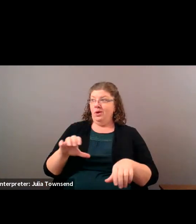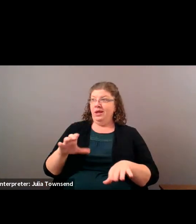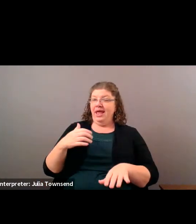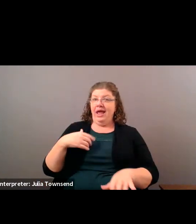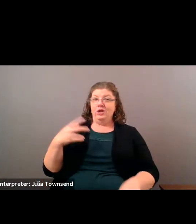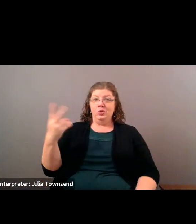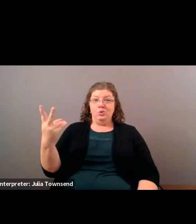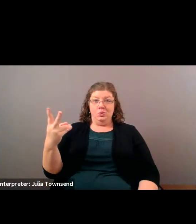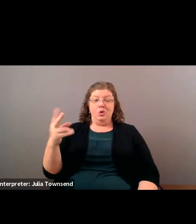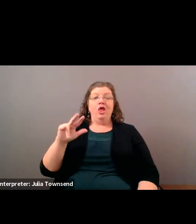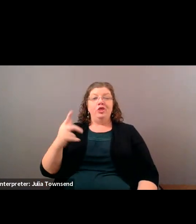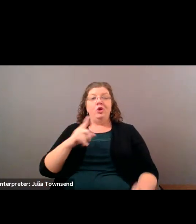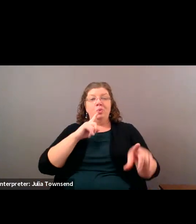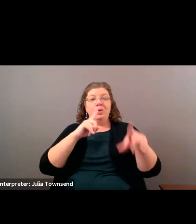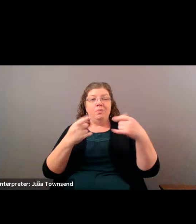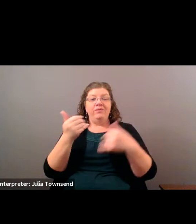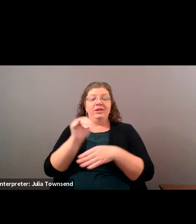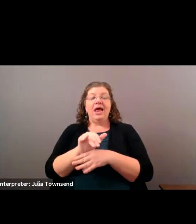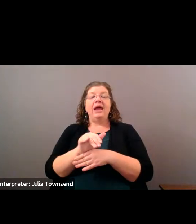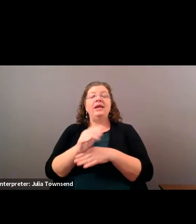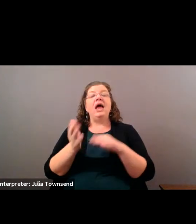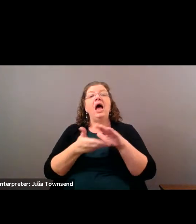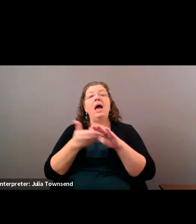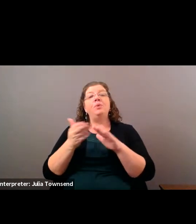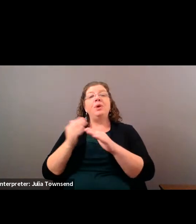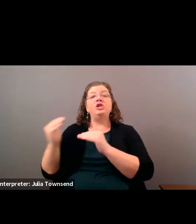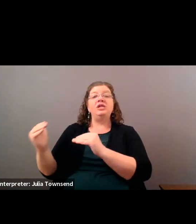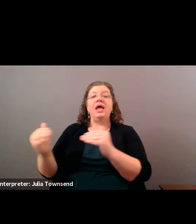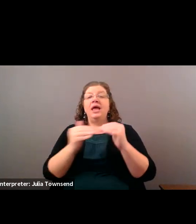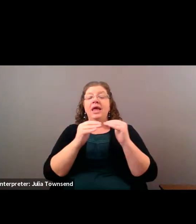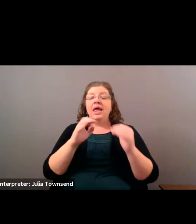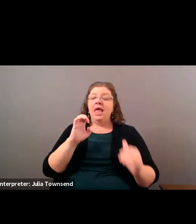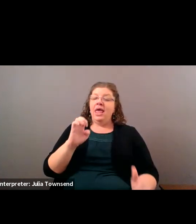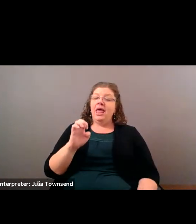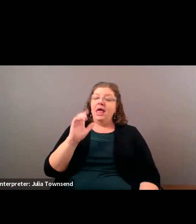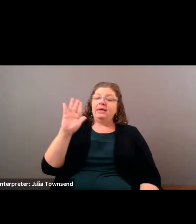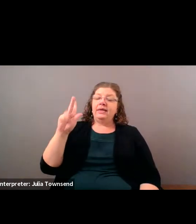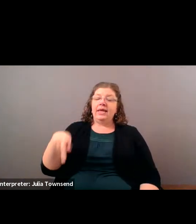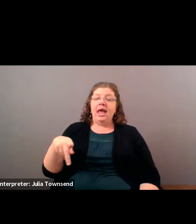tonight, and that is operationalizing equity, LCAP